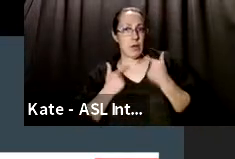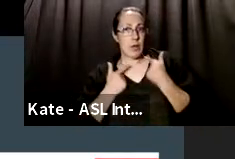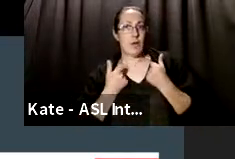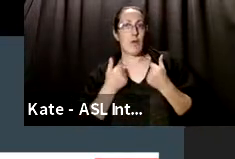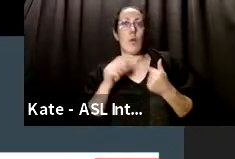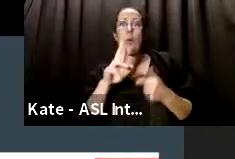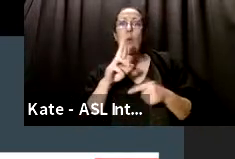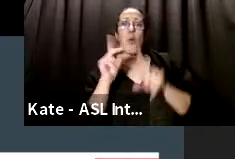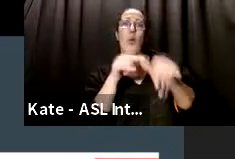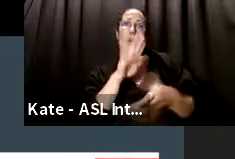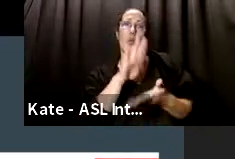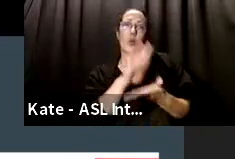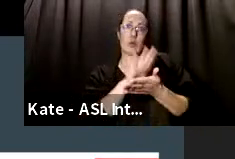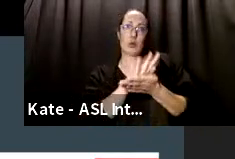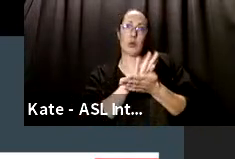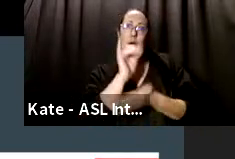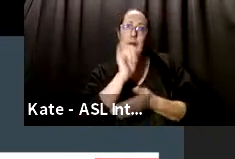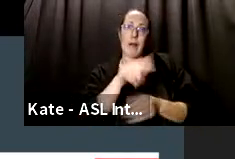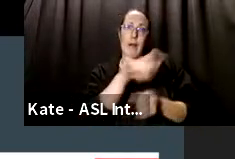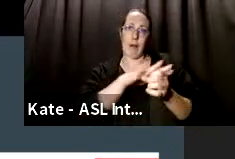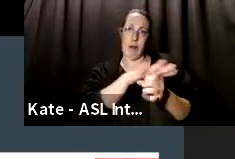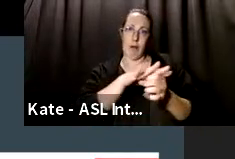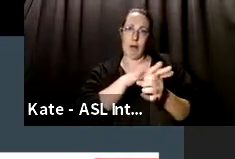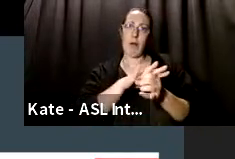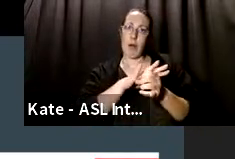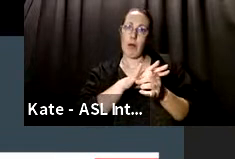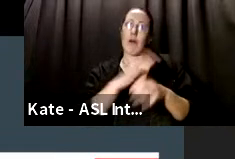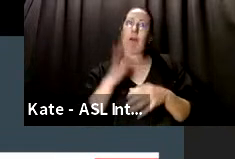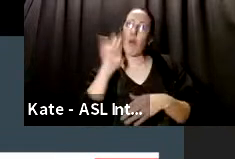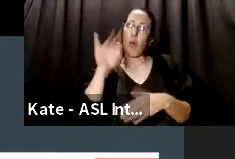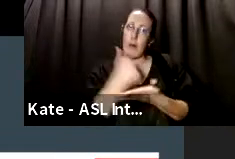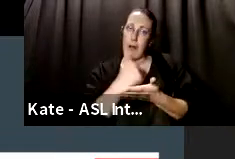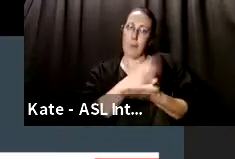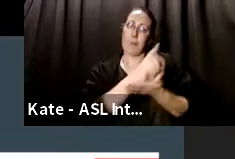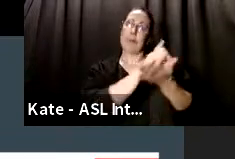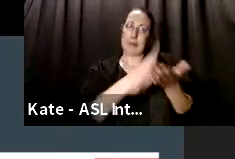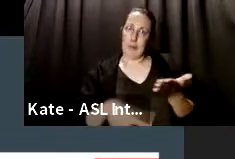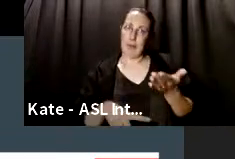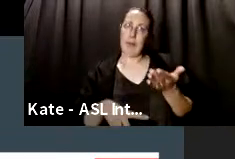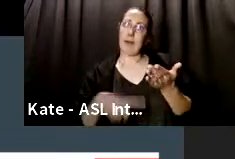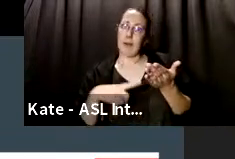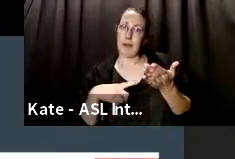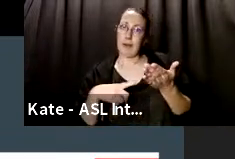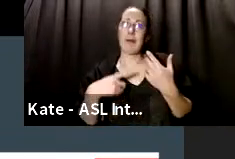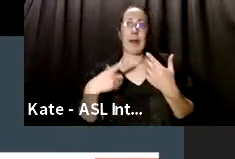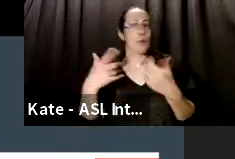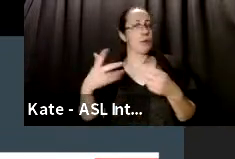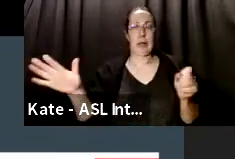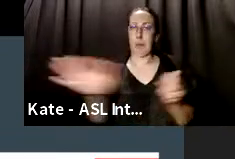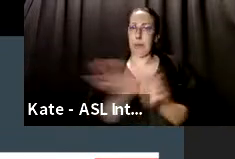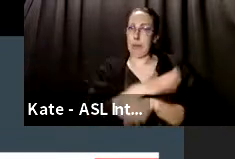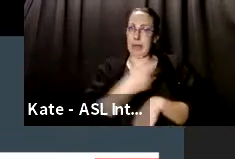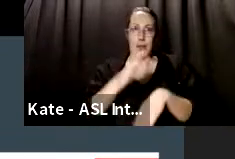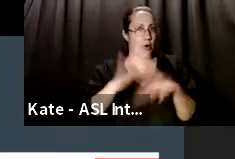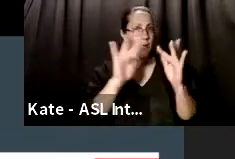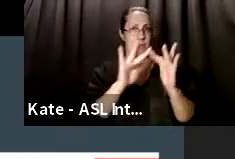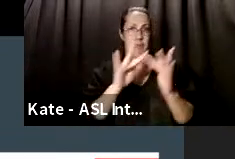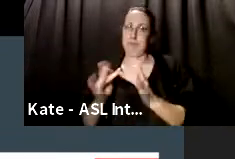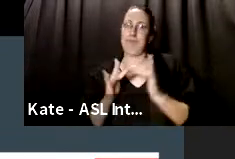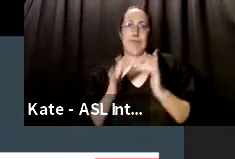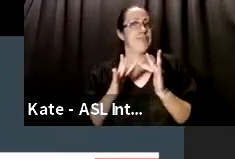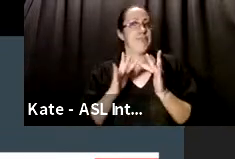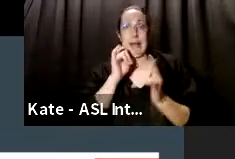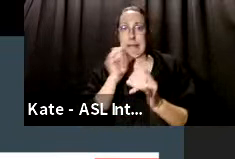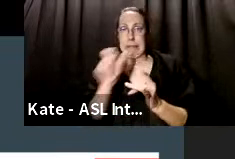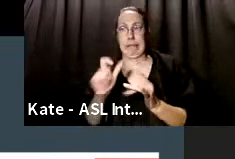area to design the curriculum. And out of that process, that was done completely virtually, not the original plan, but what needed to be done